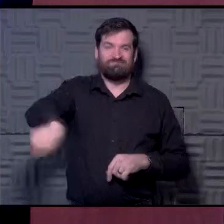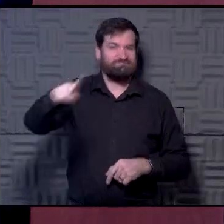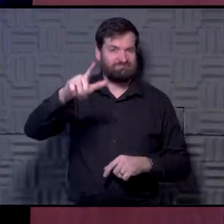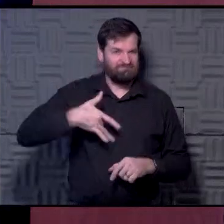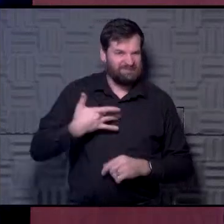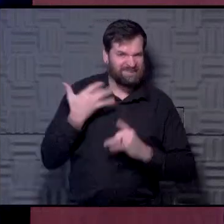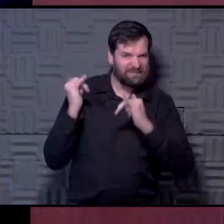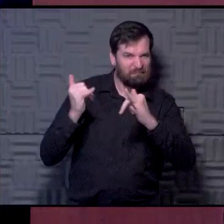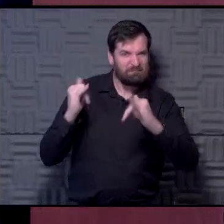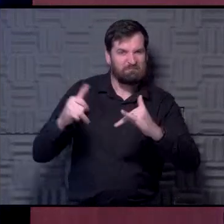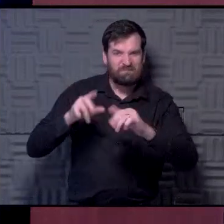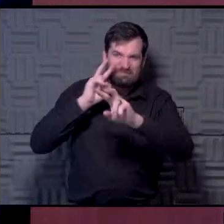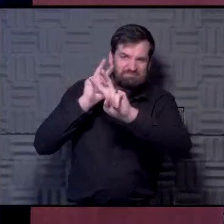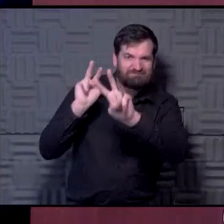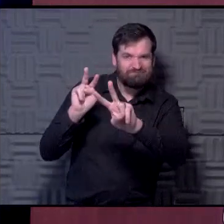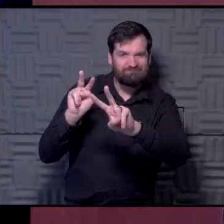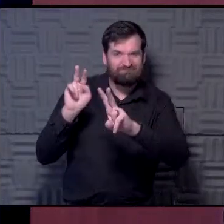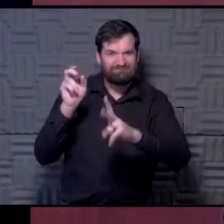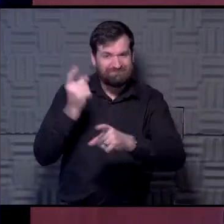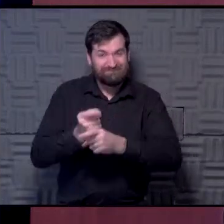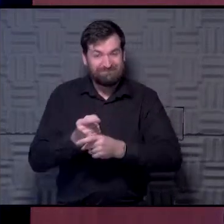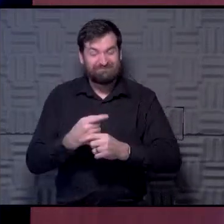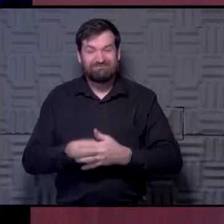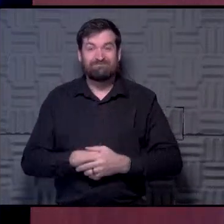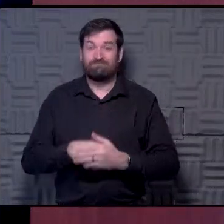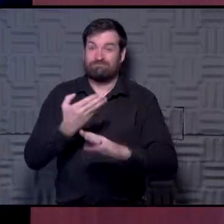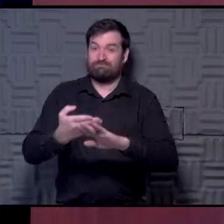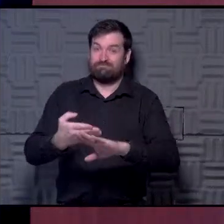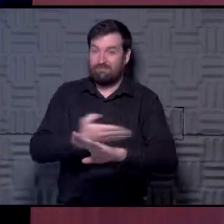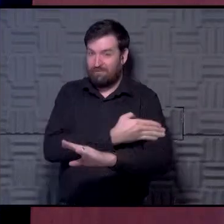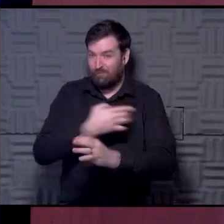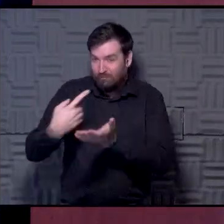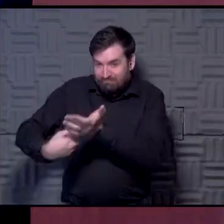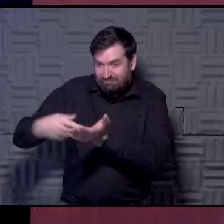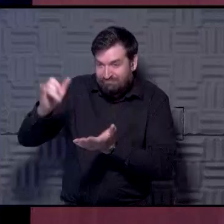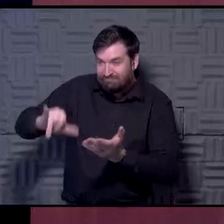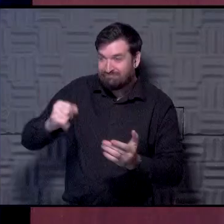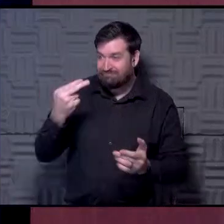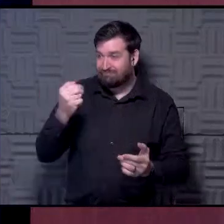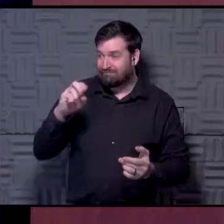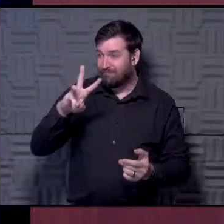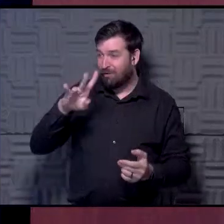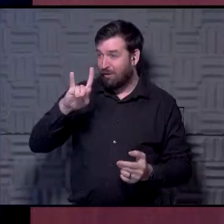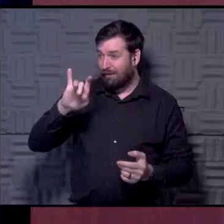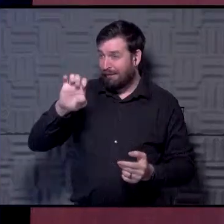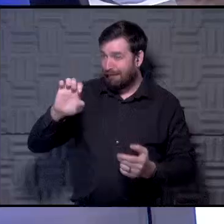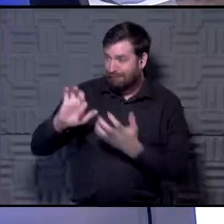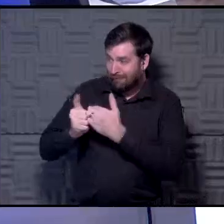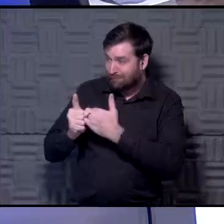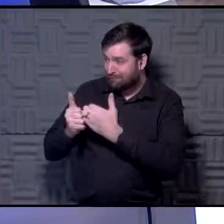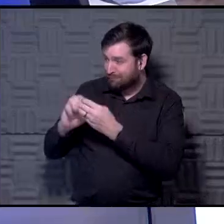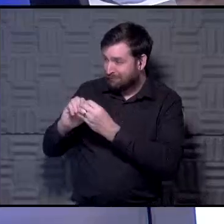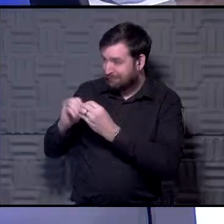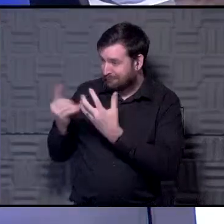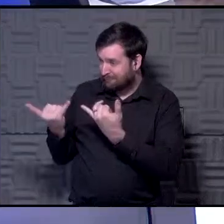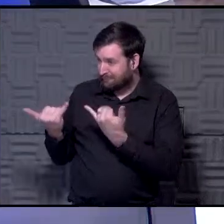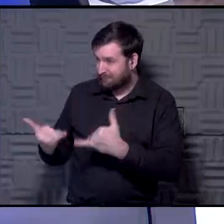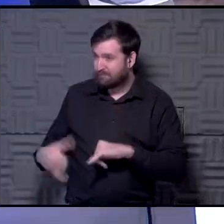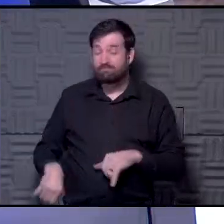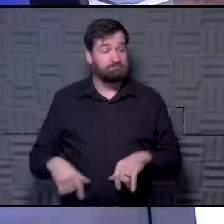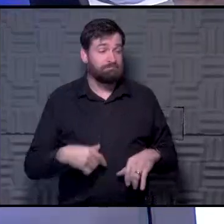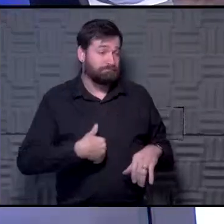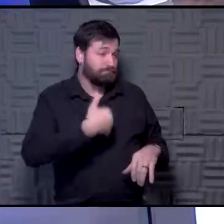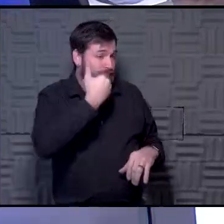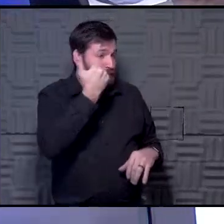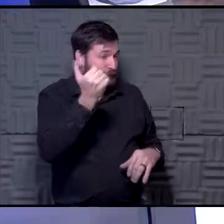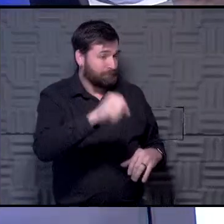That's something to look forward to, isn't it? But before we go into all that, Hawkeye, yeah. How are we doing today? Numbers. Good. We're